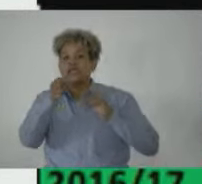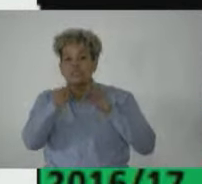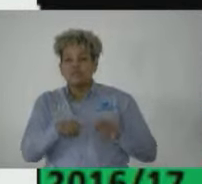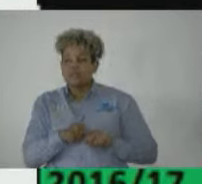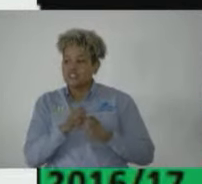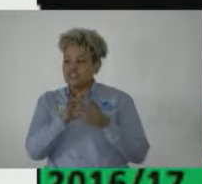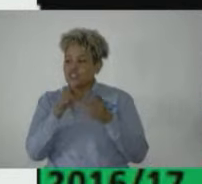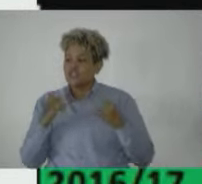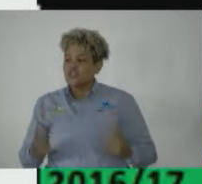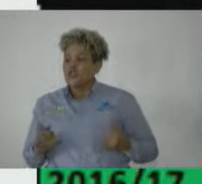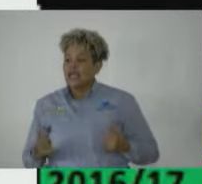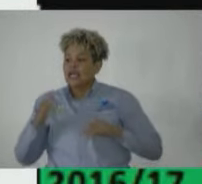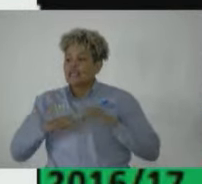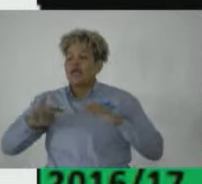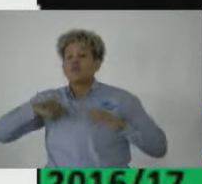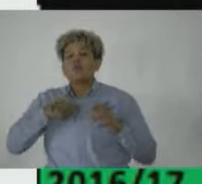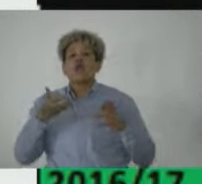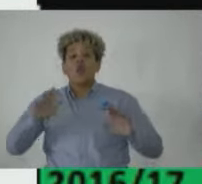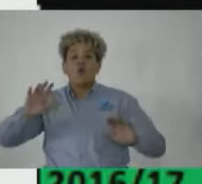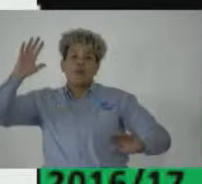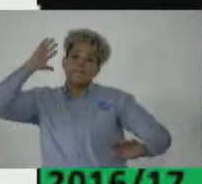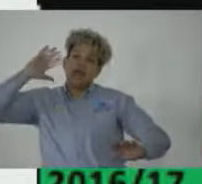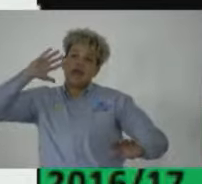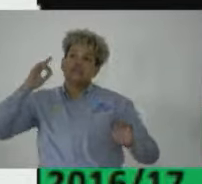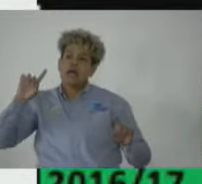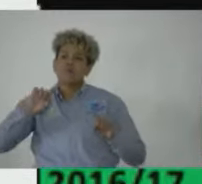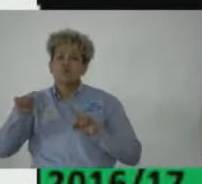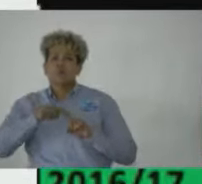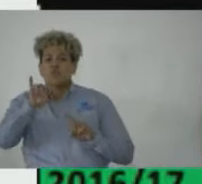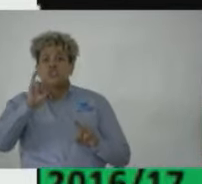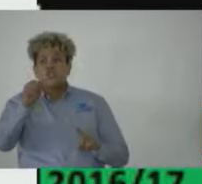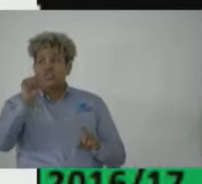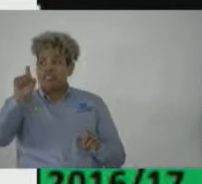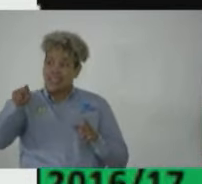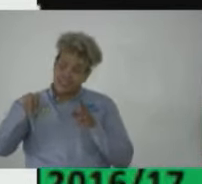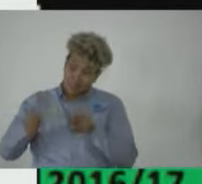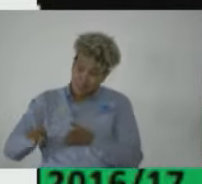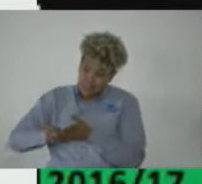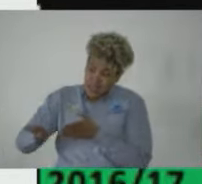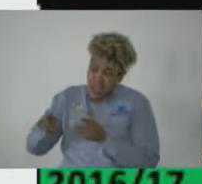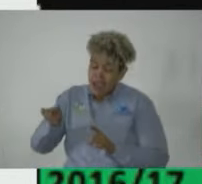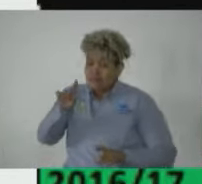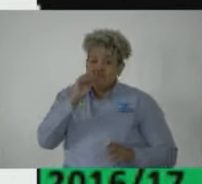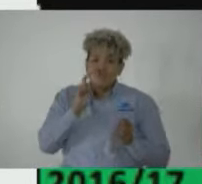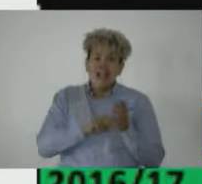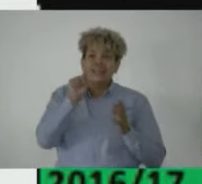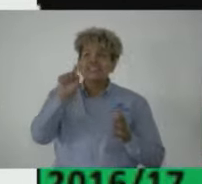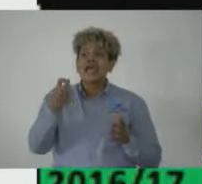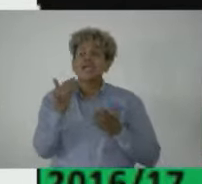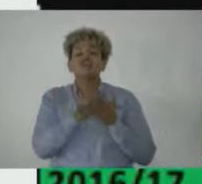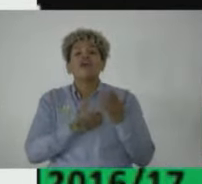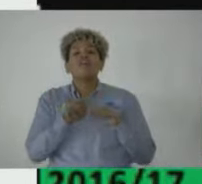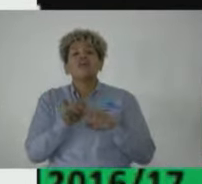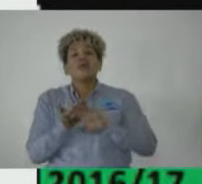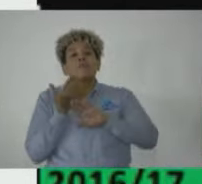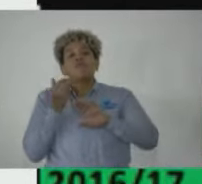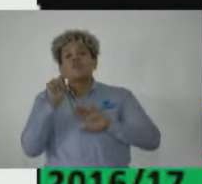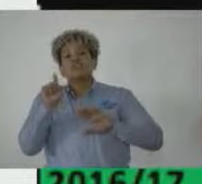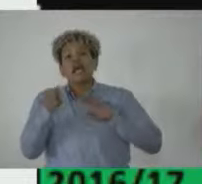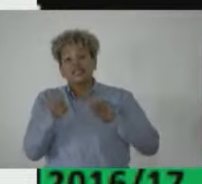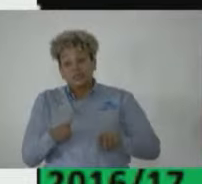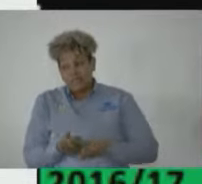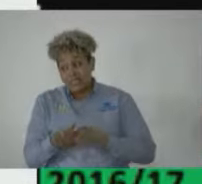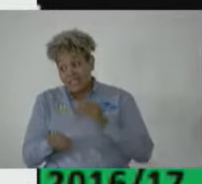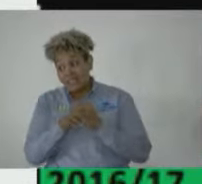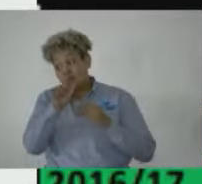expenditures today than were allowed in the past. So when you adjust for tax expenditures, you realize that tax revenue before tax expenditures